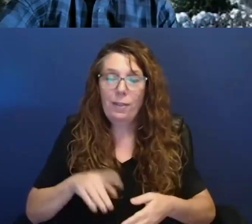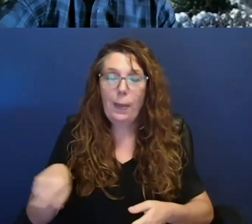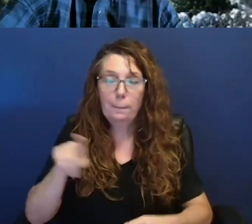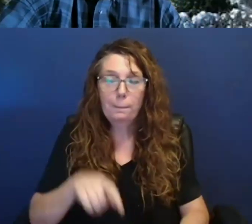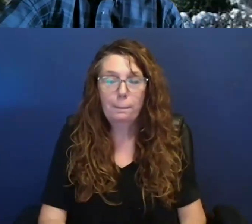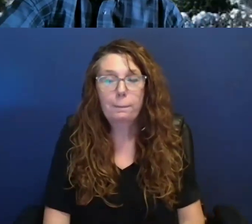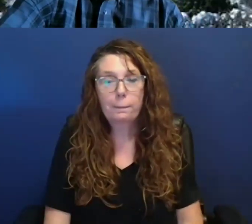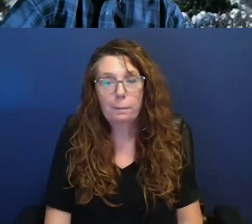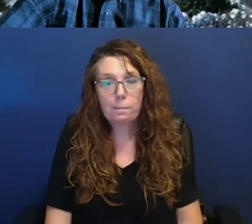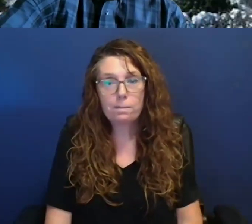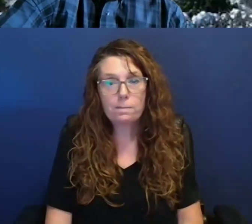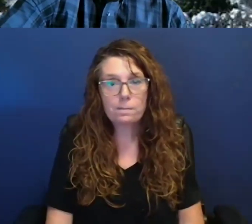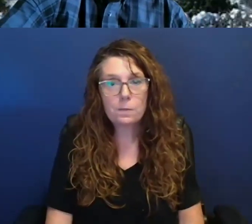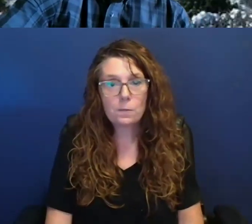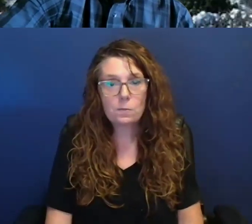them.